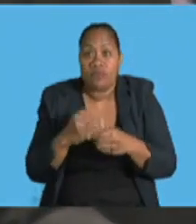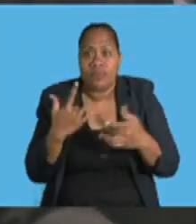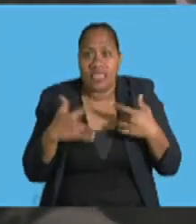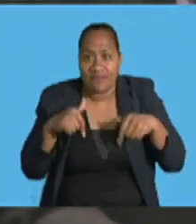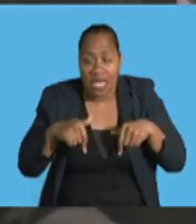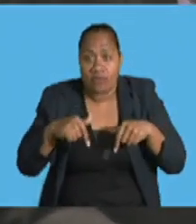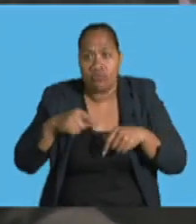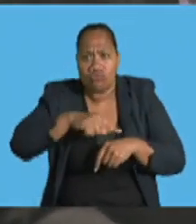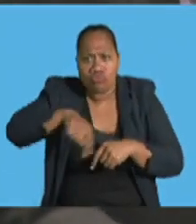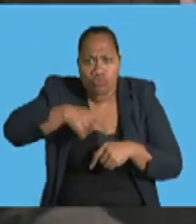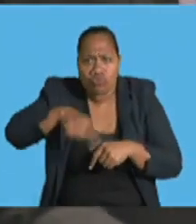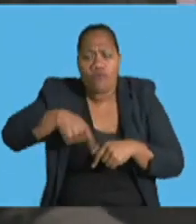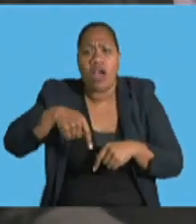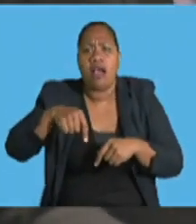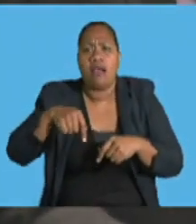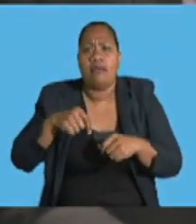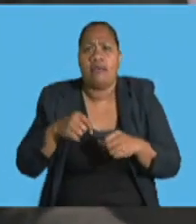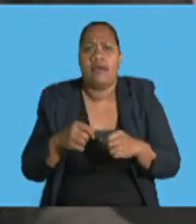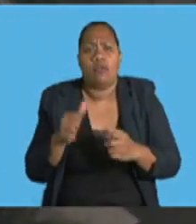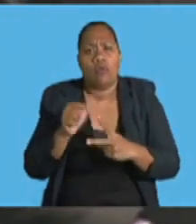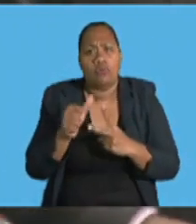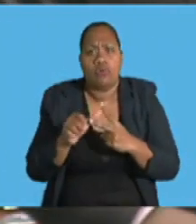along areas that are prone to